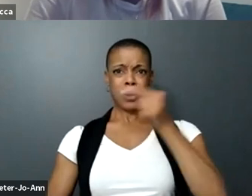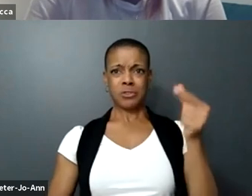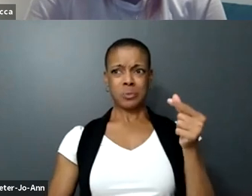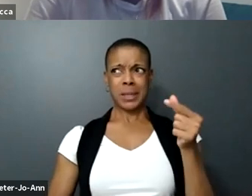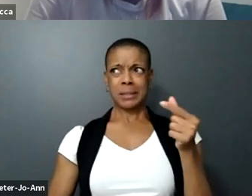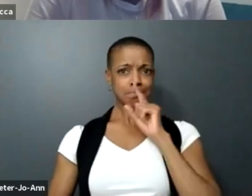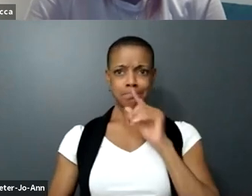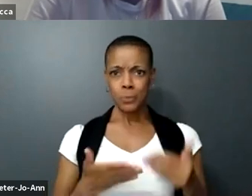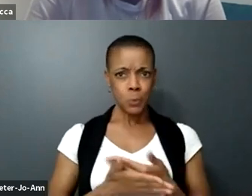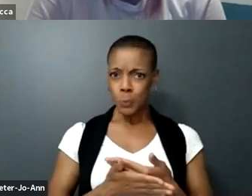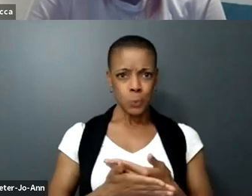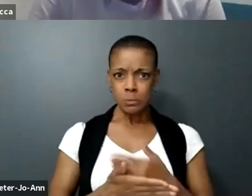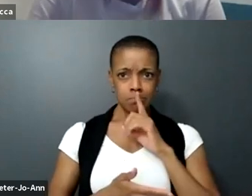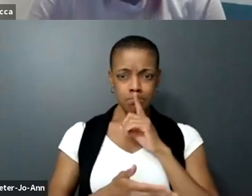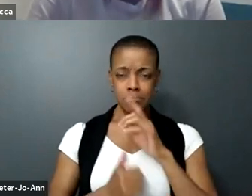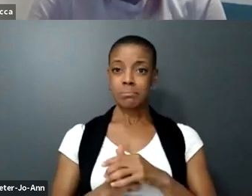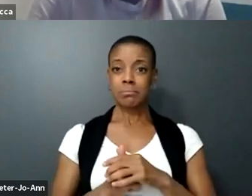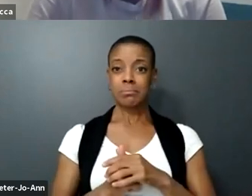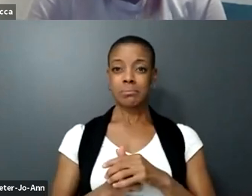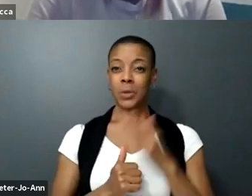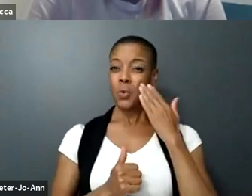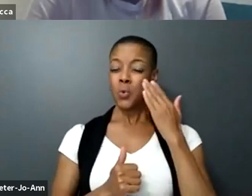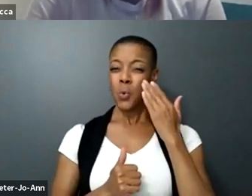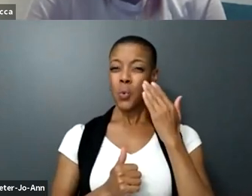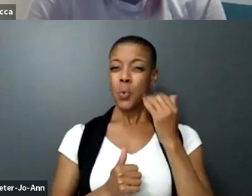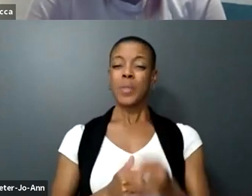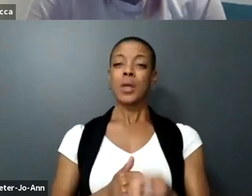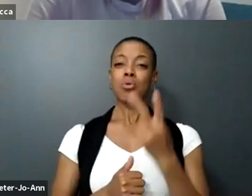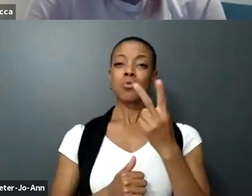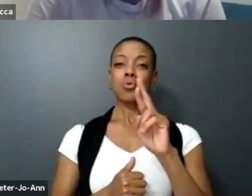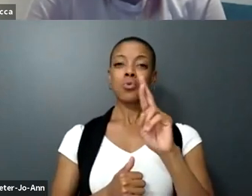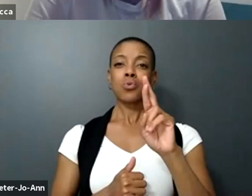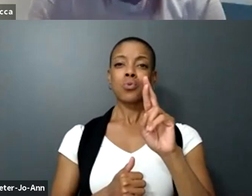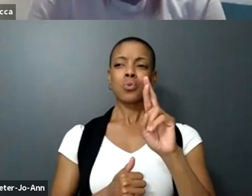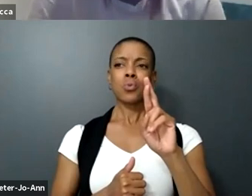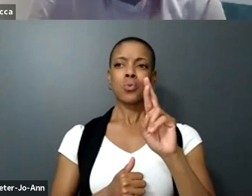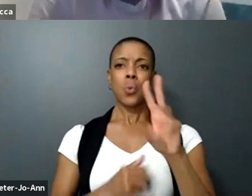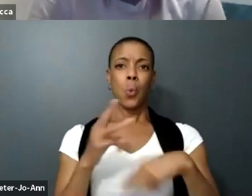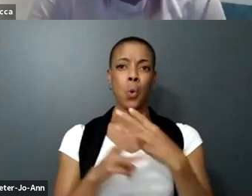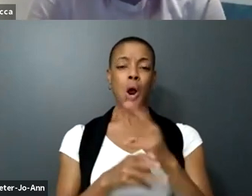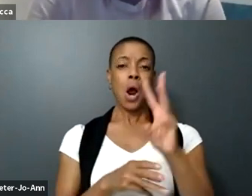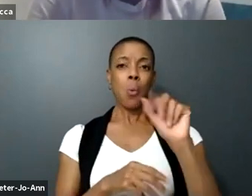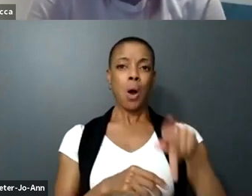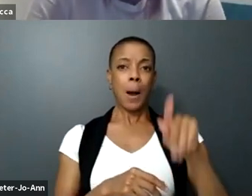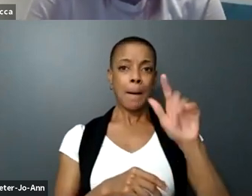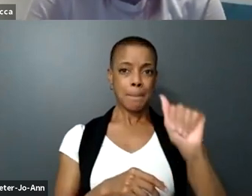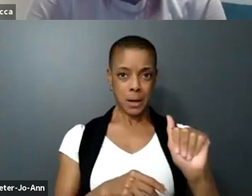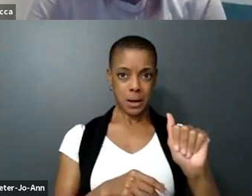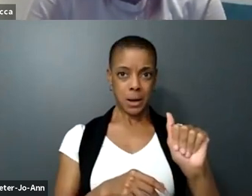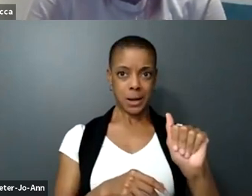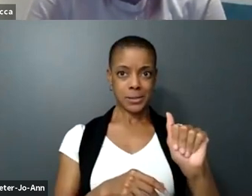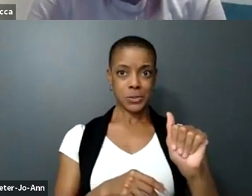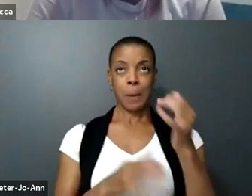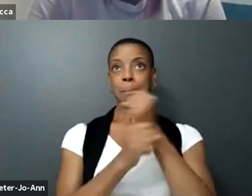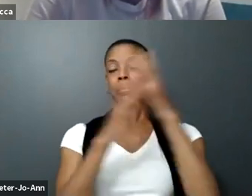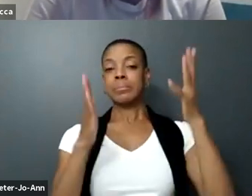You've all heard of, perhaps you've heard of the two-role wampum. That asserts that we would be traveling in our separate vessels down